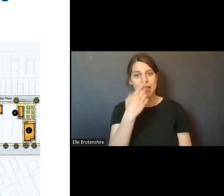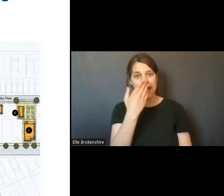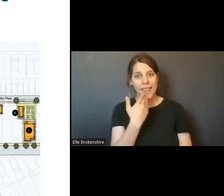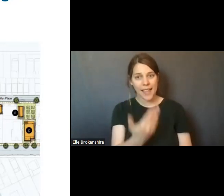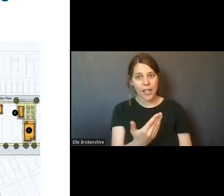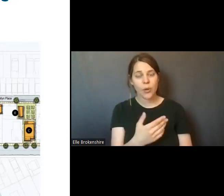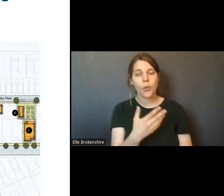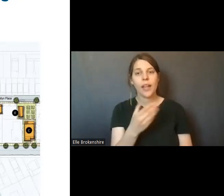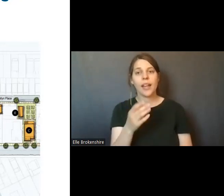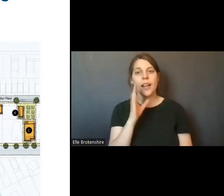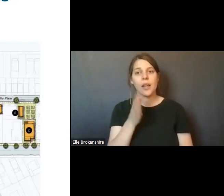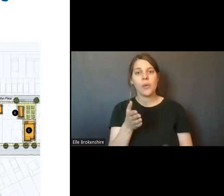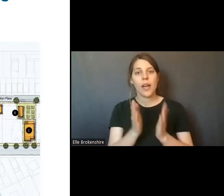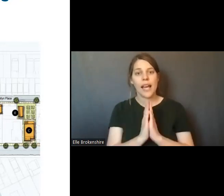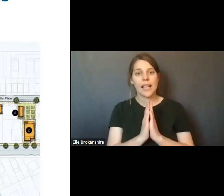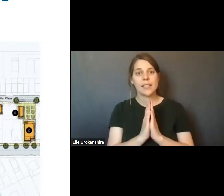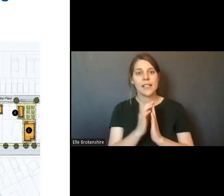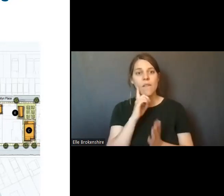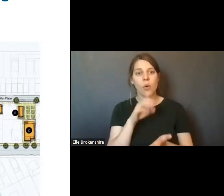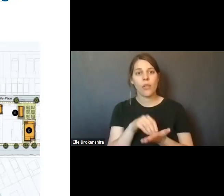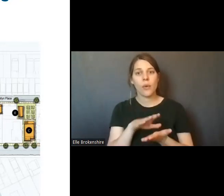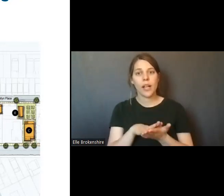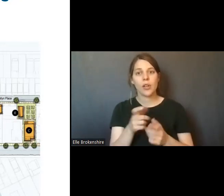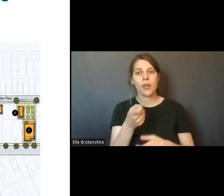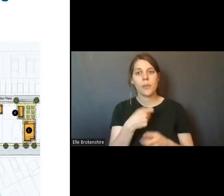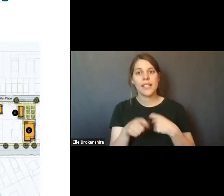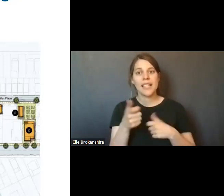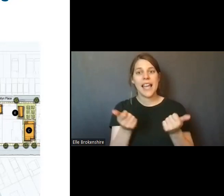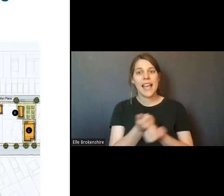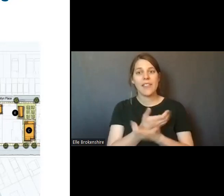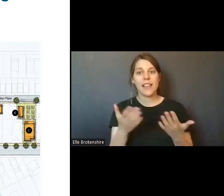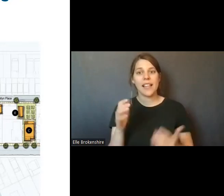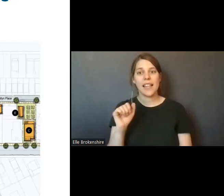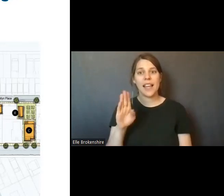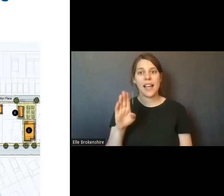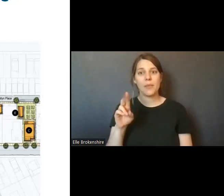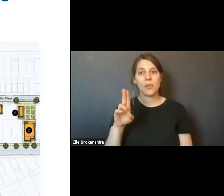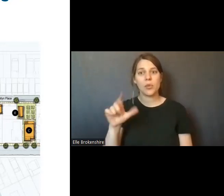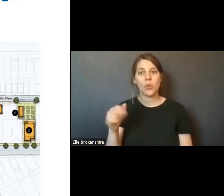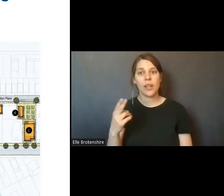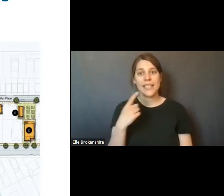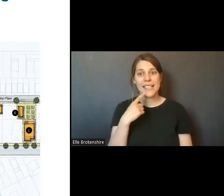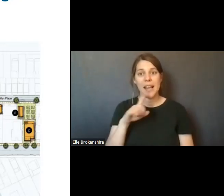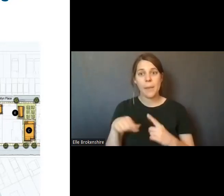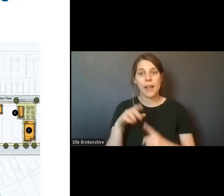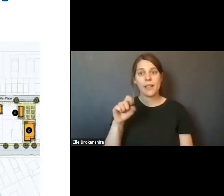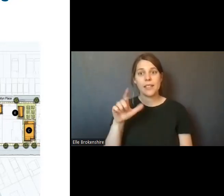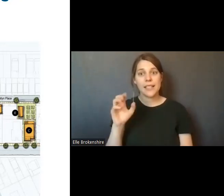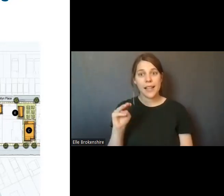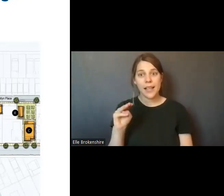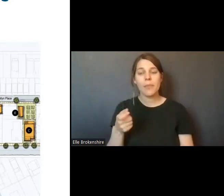I will ask that for the record, you replace everything that Abdullah said about Salem's and replace it with Urban